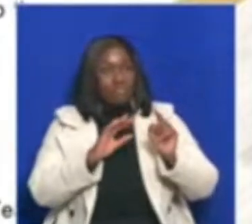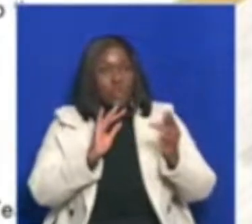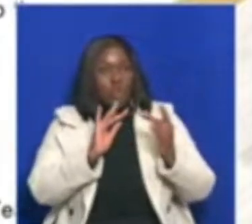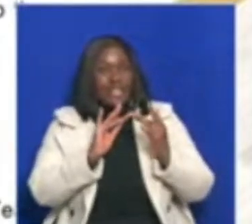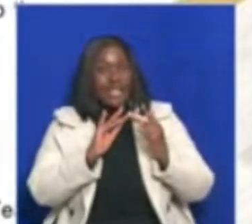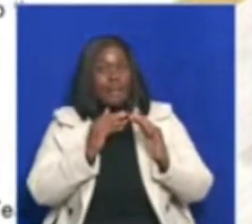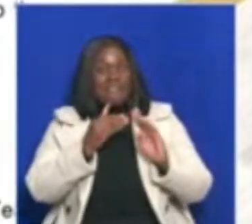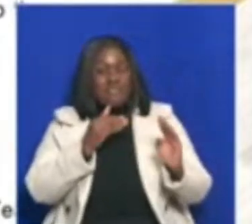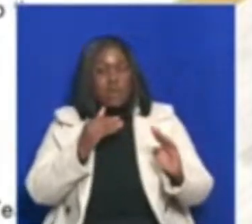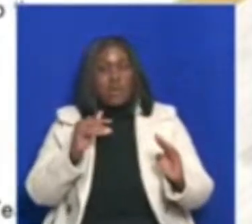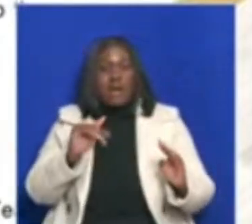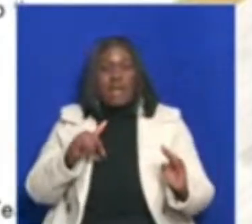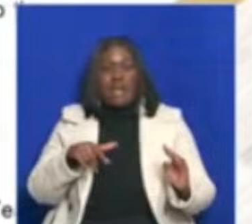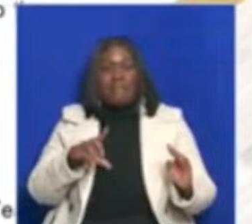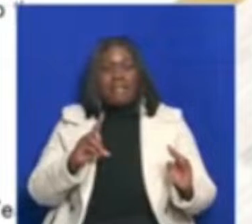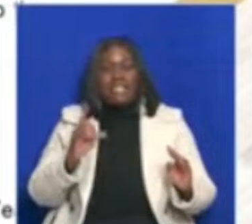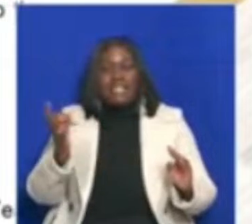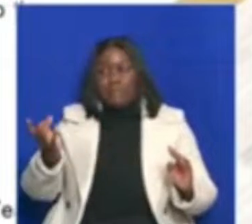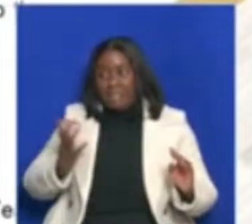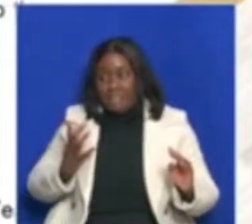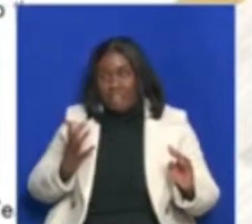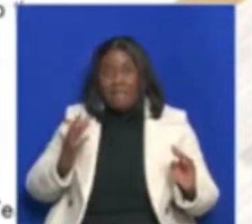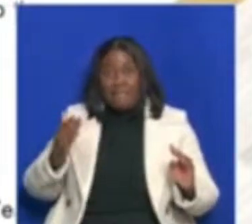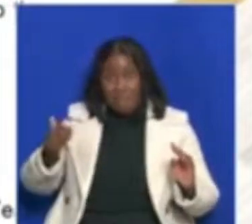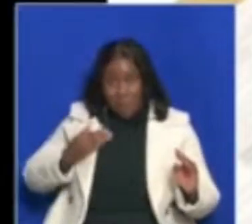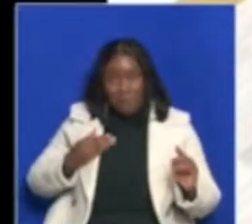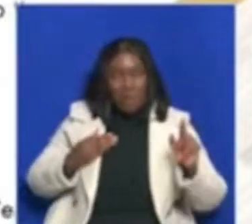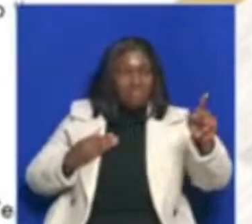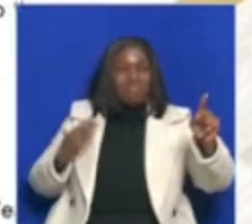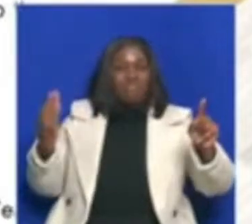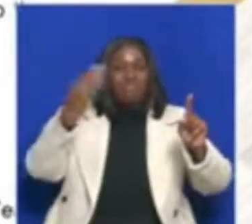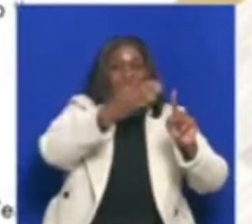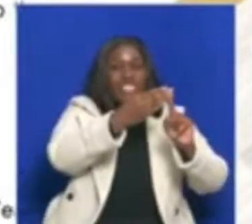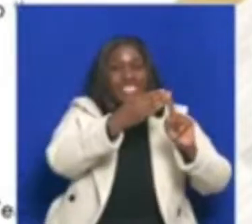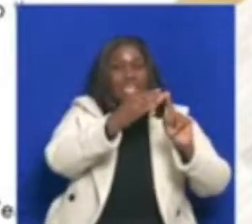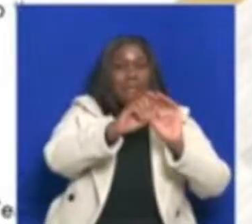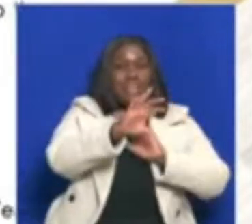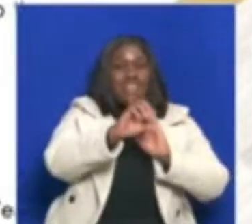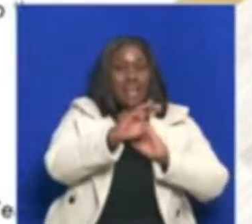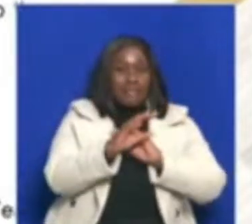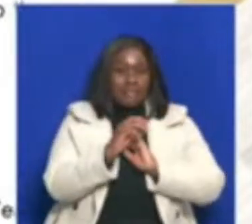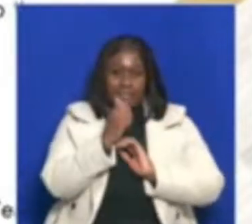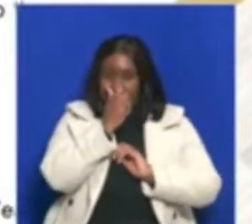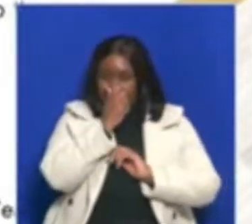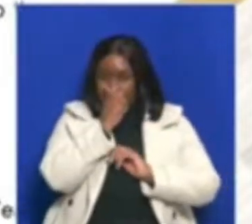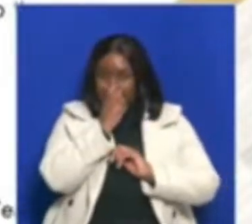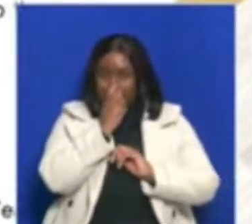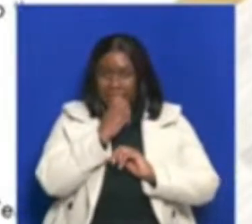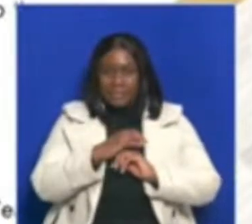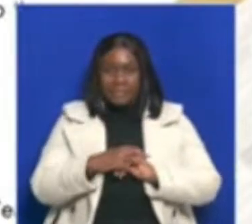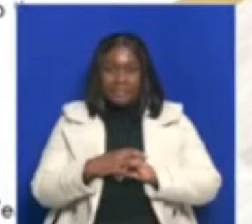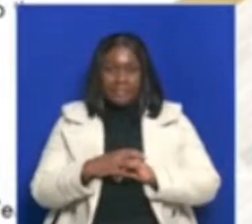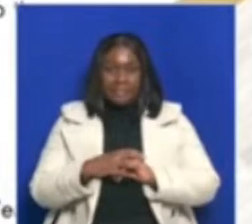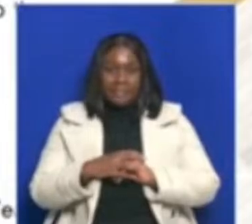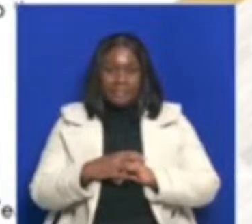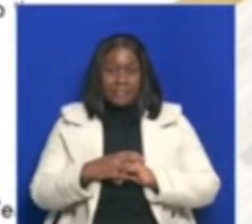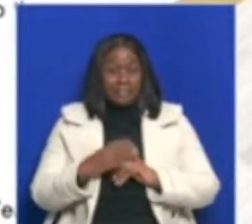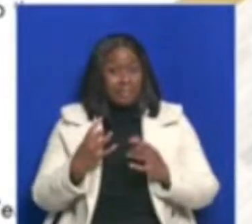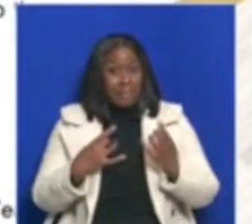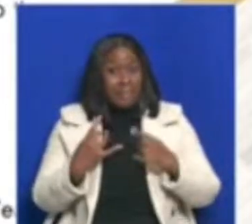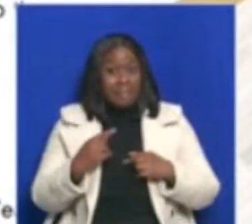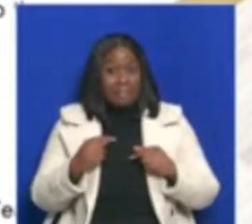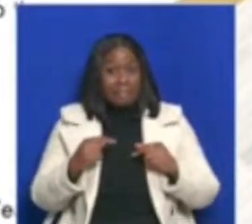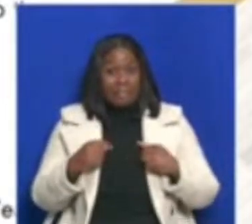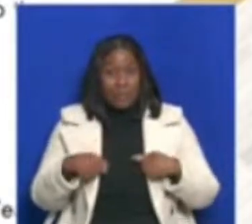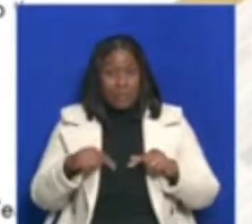being notified of killings. There are instances where IPID learns of SAPS killings